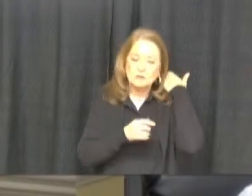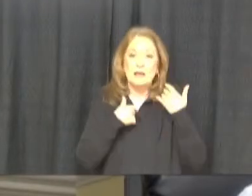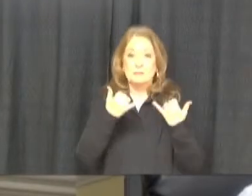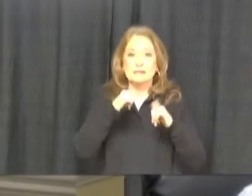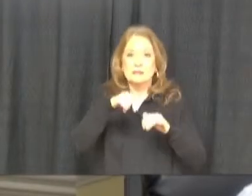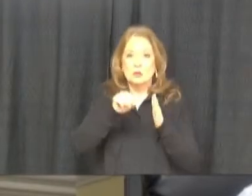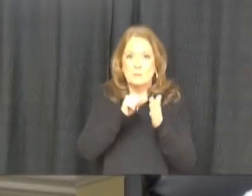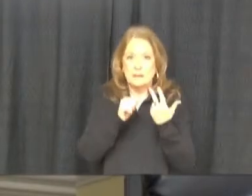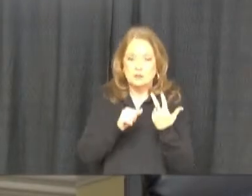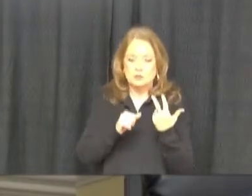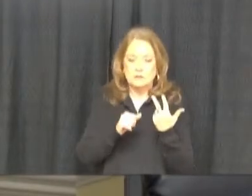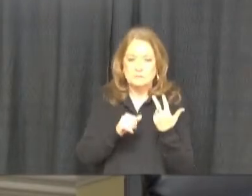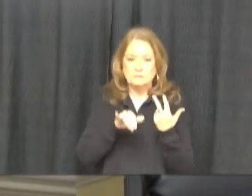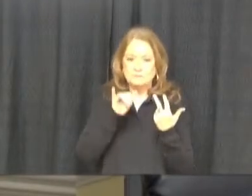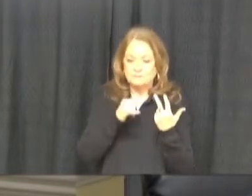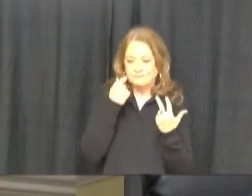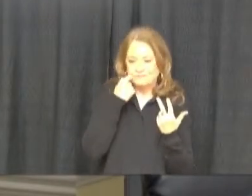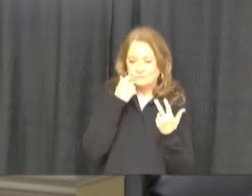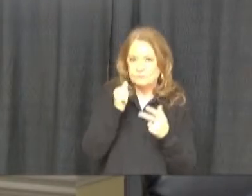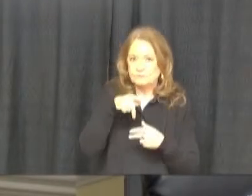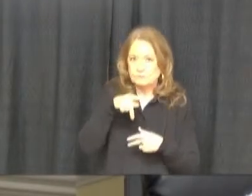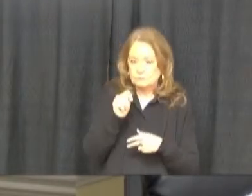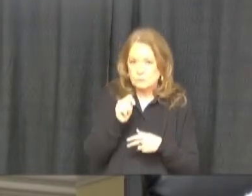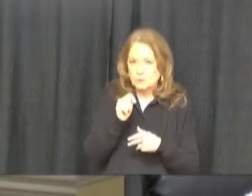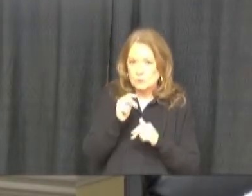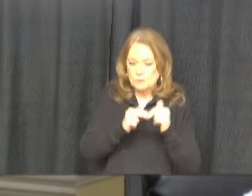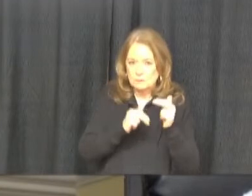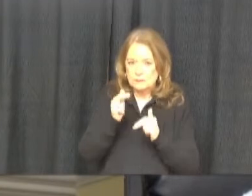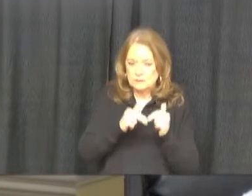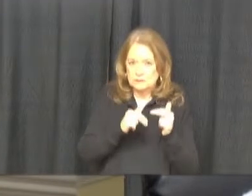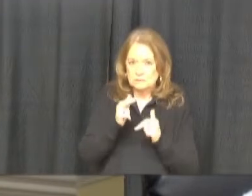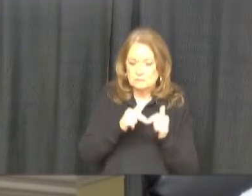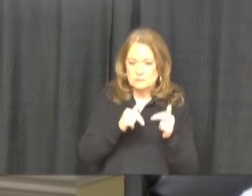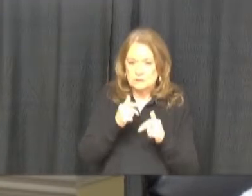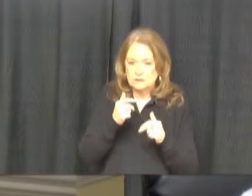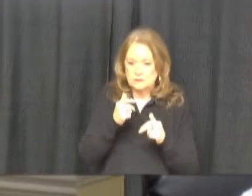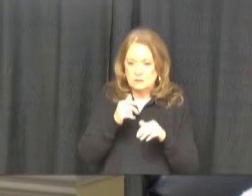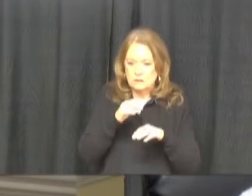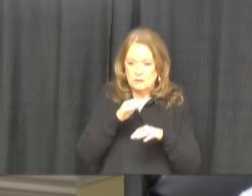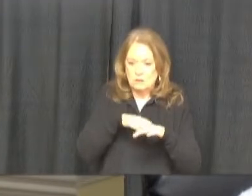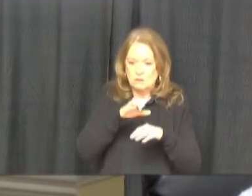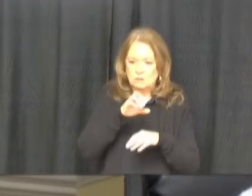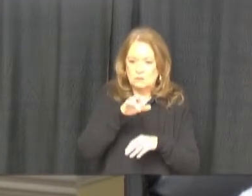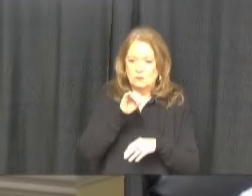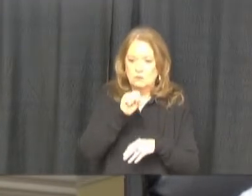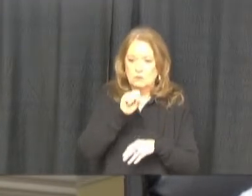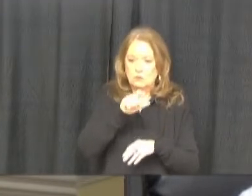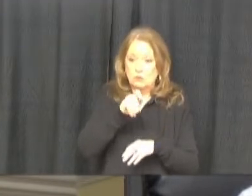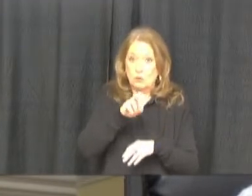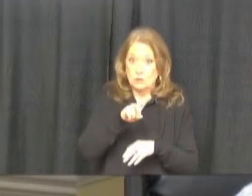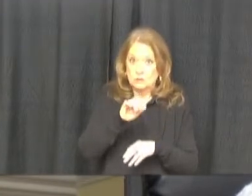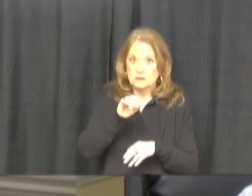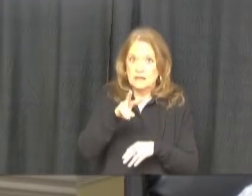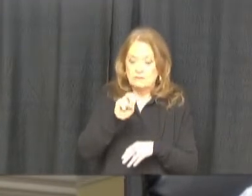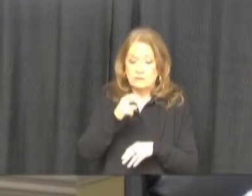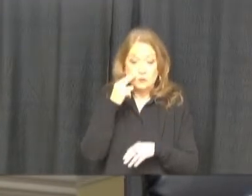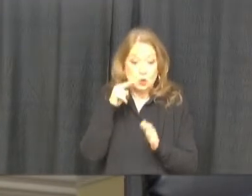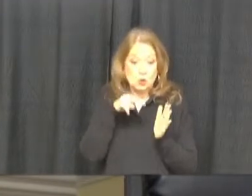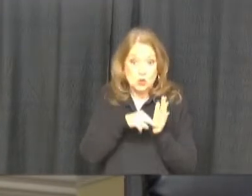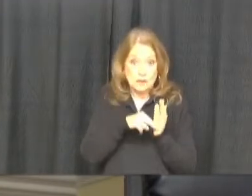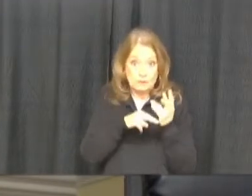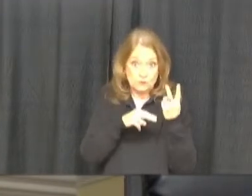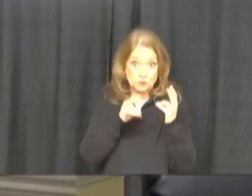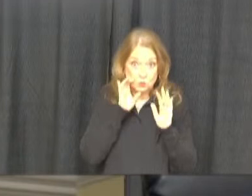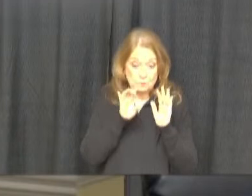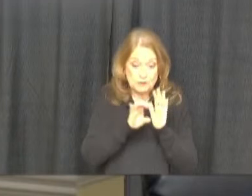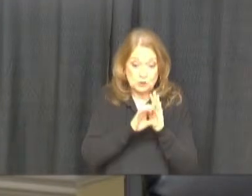page 3. That's a recent apartment building that was built off of Crossland Avenue. If you look at it, the 2 pictures, if you look